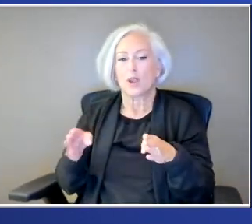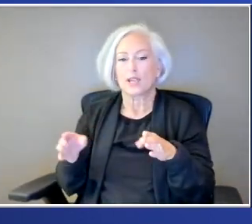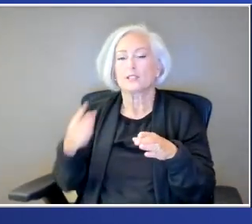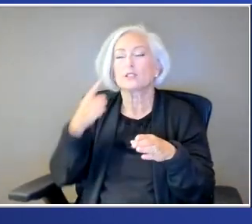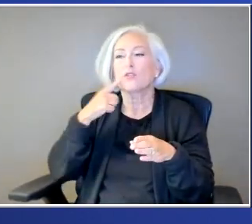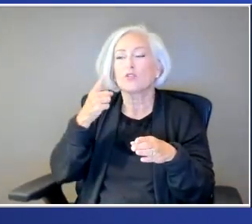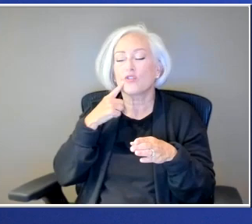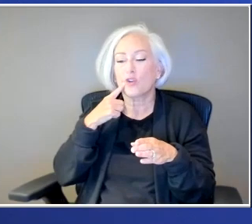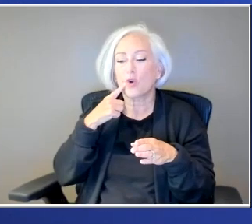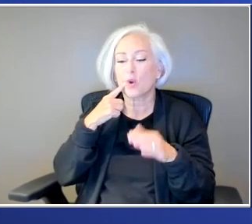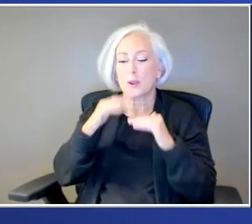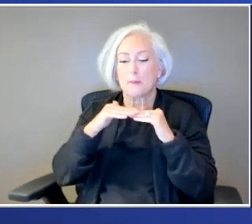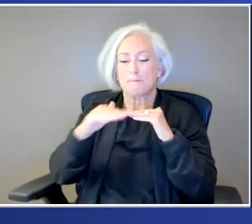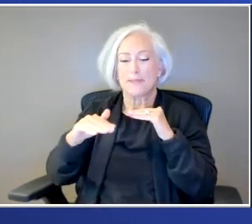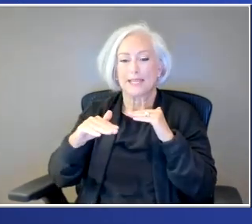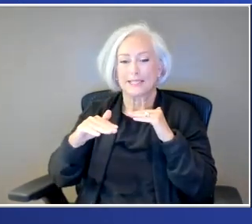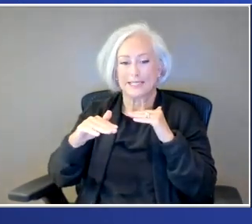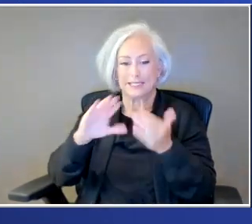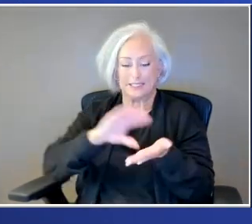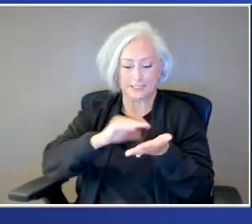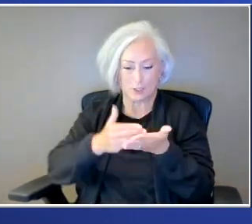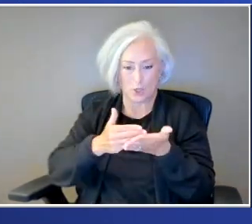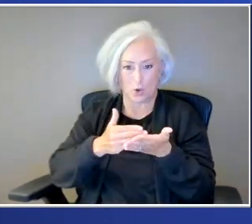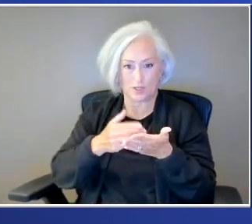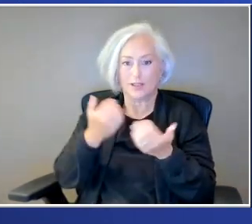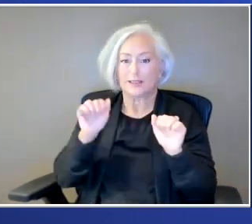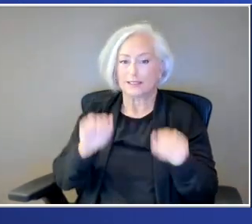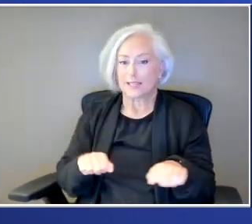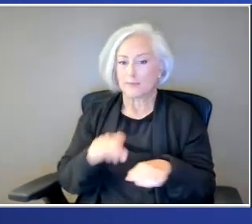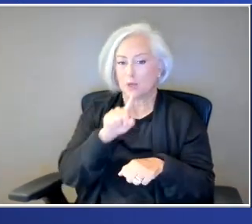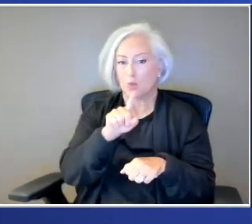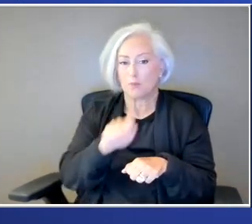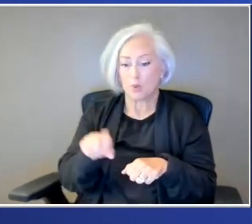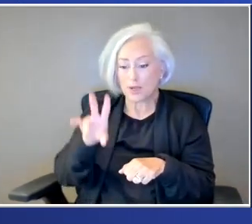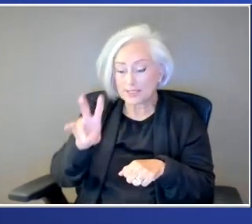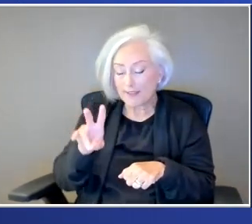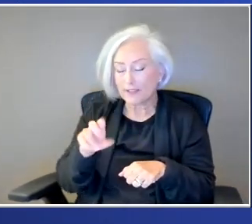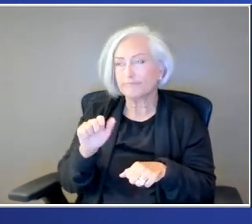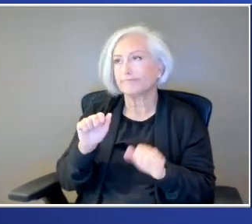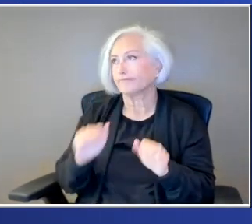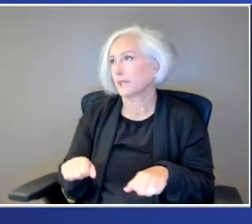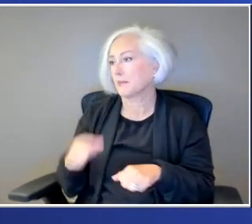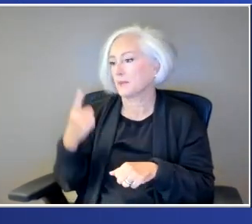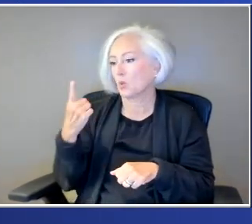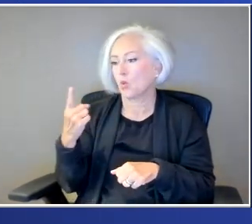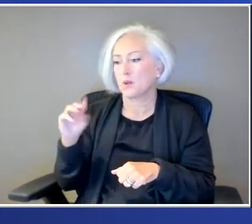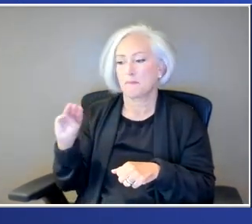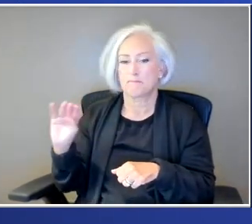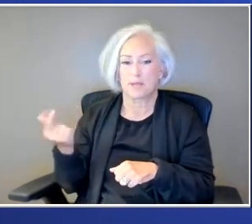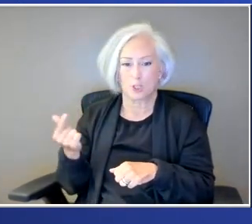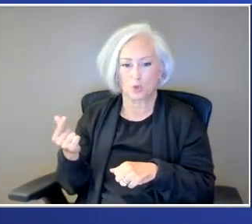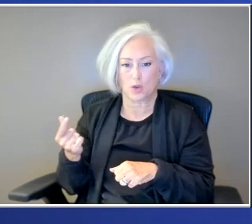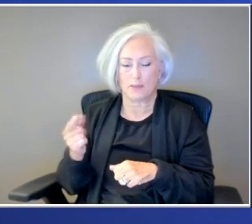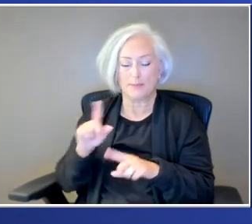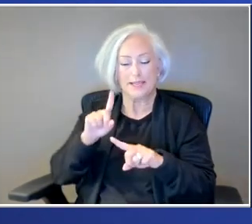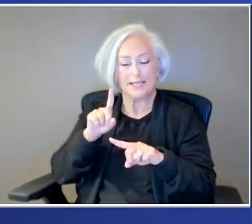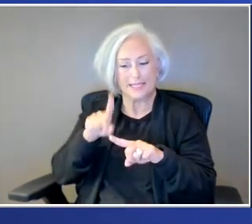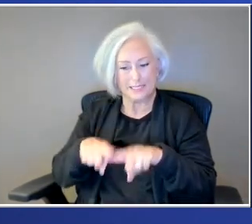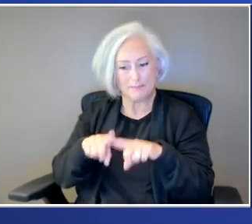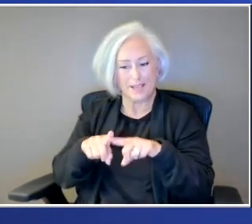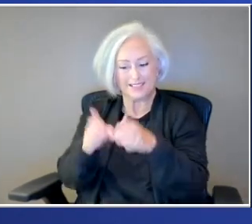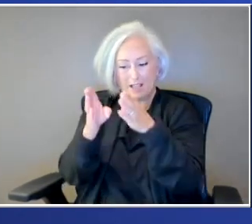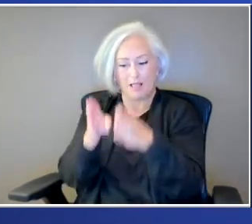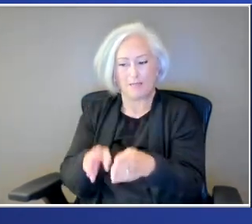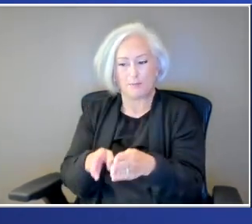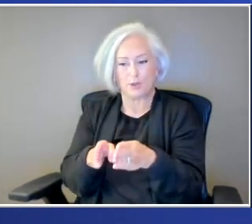talk about reducing the dose. So the maintenance dose can be 1.7, it can be 1 milligram. Everybody's different. This is tailored to this particular patient.